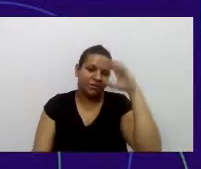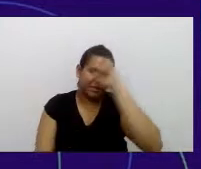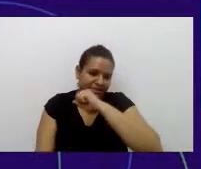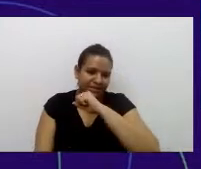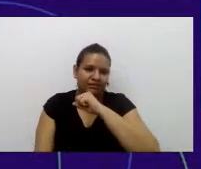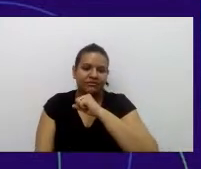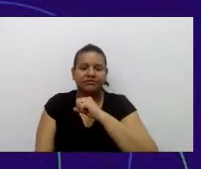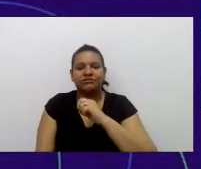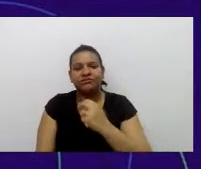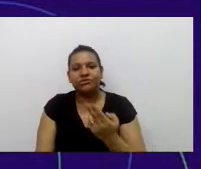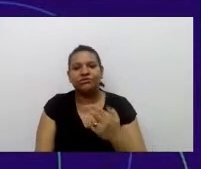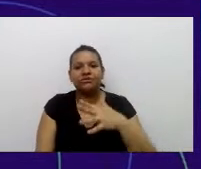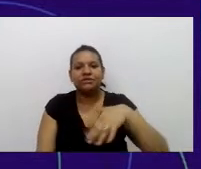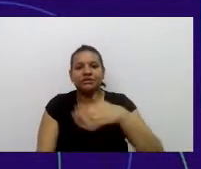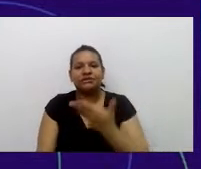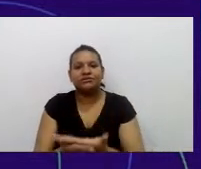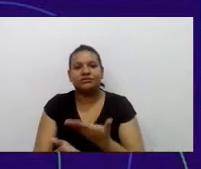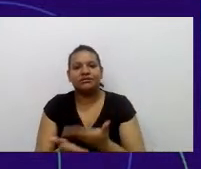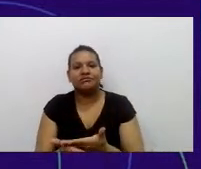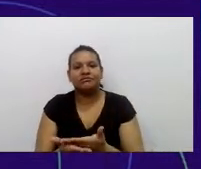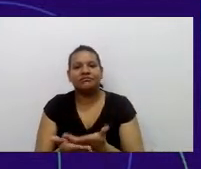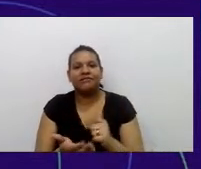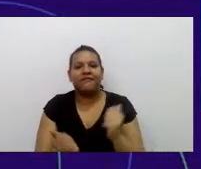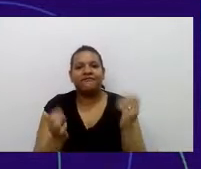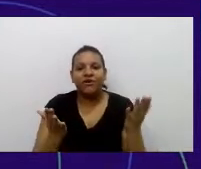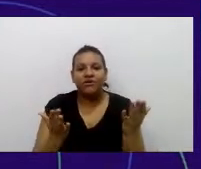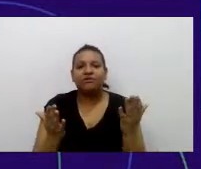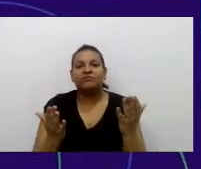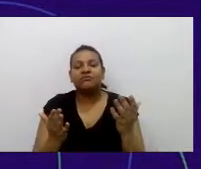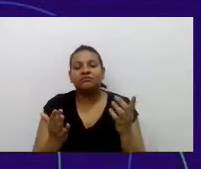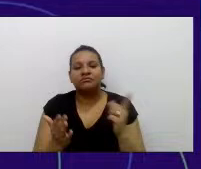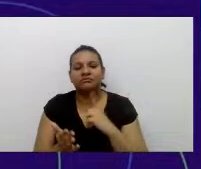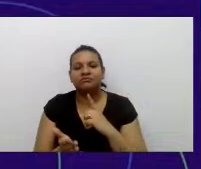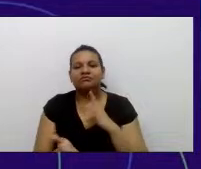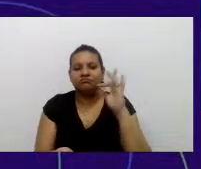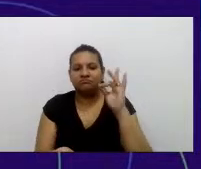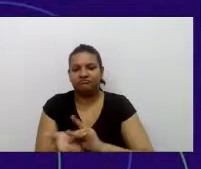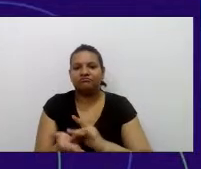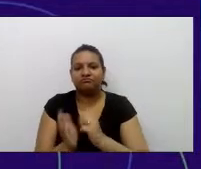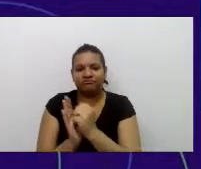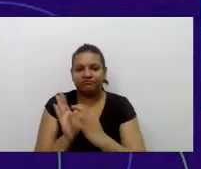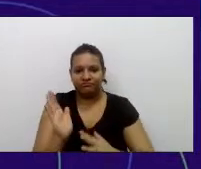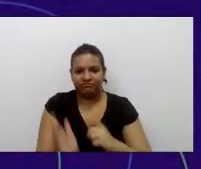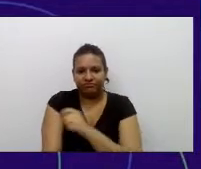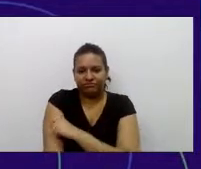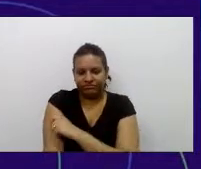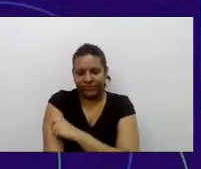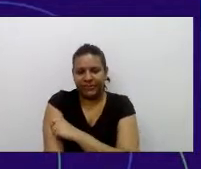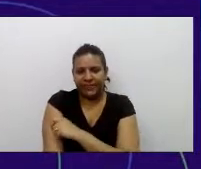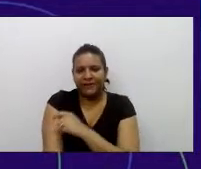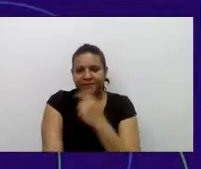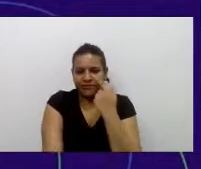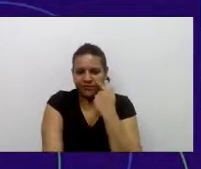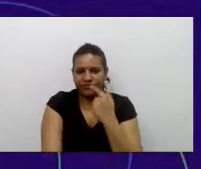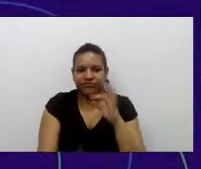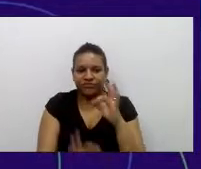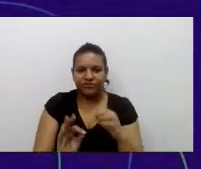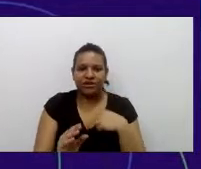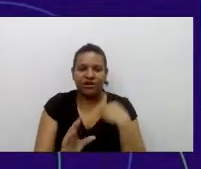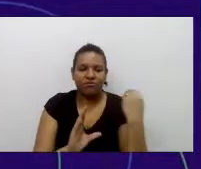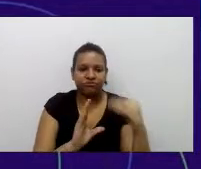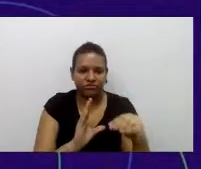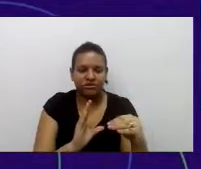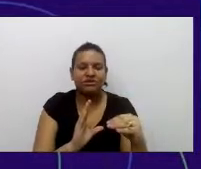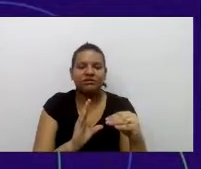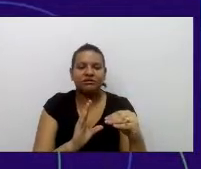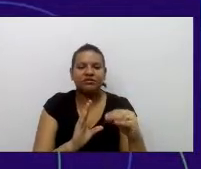from a student that I fed to ChatGPT in a prompt, and ChatGPT was able to support with